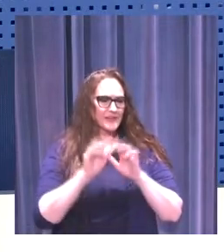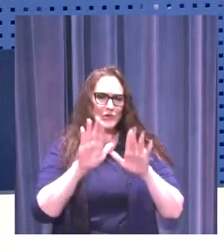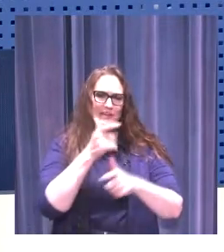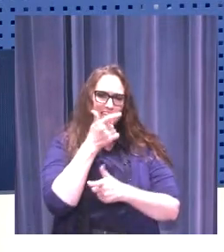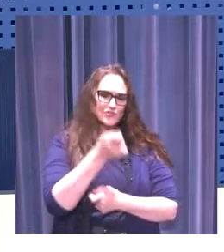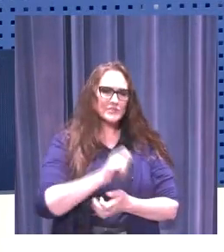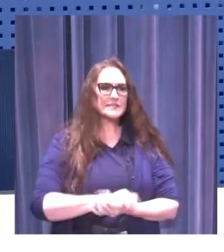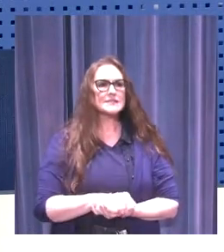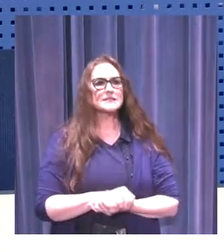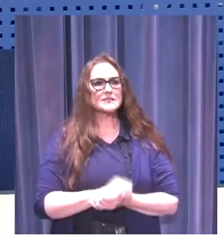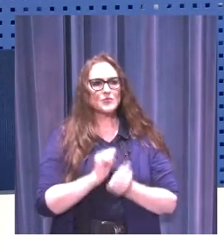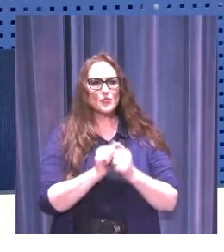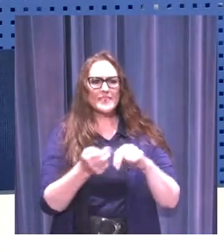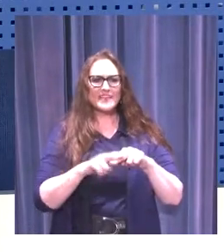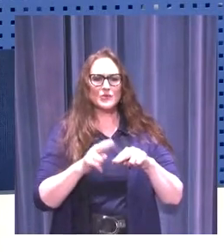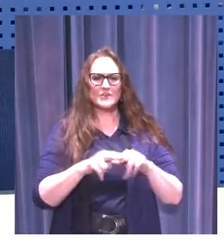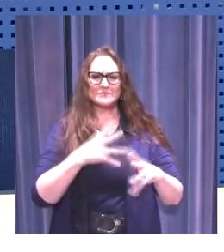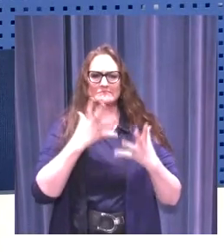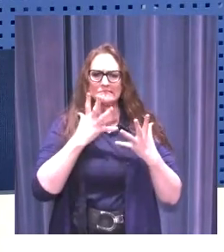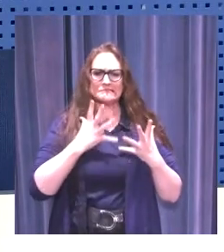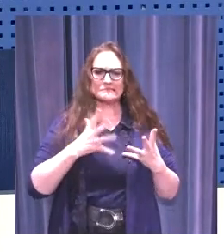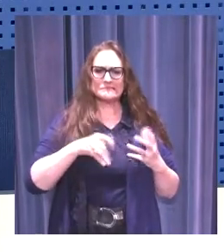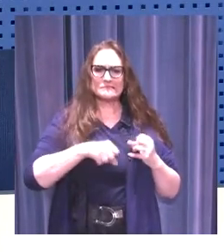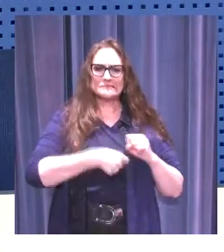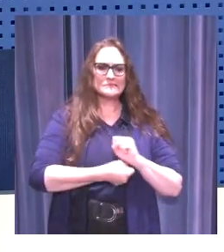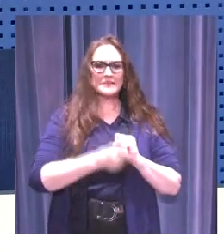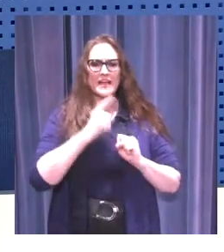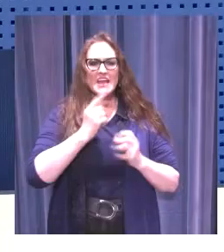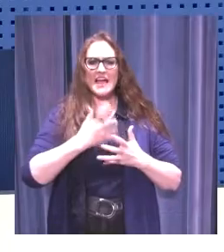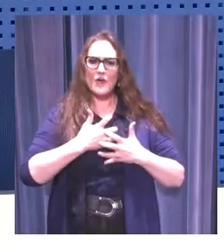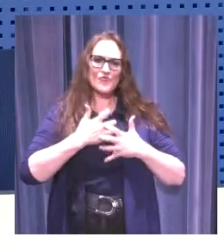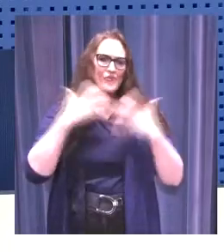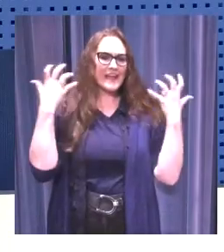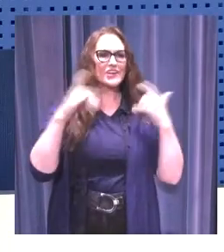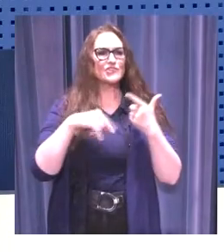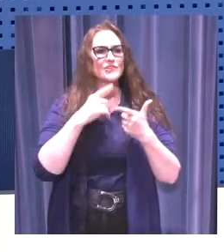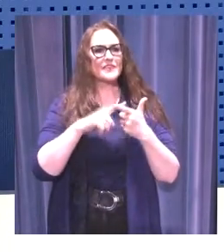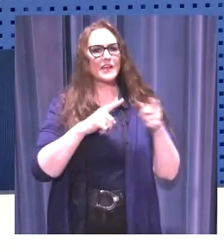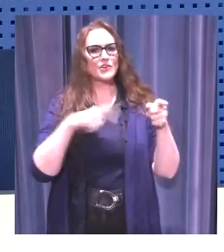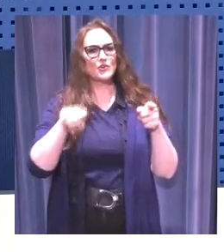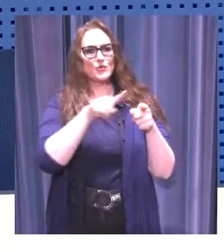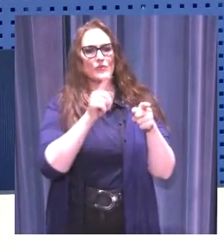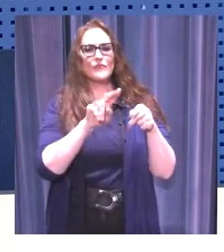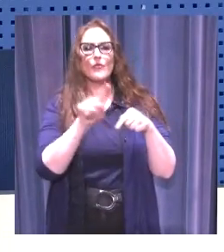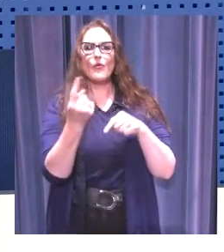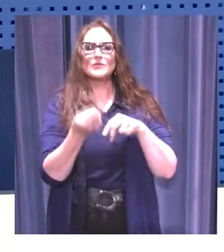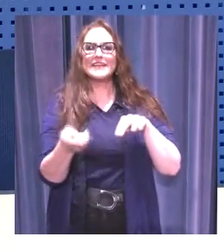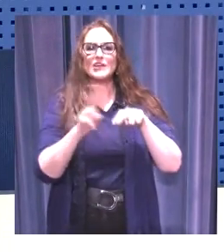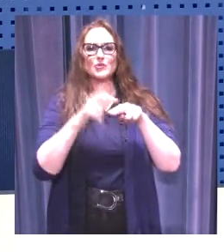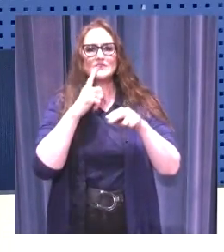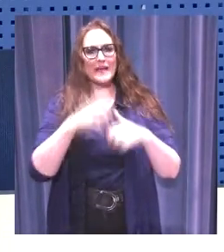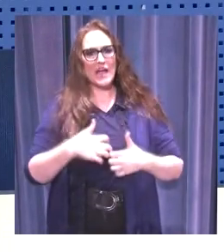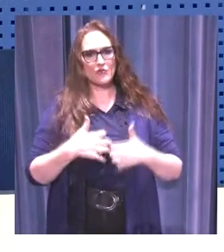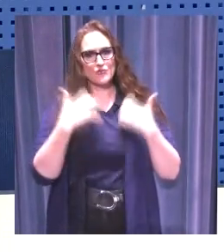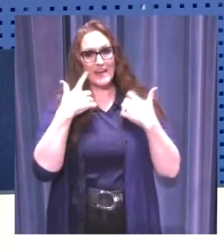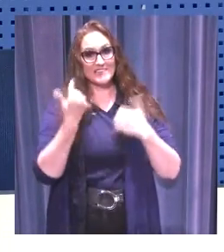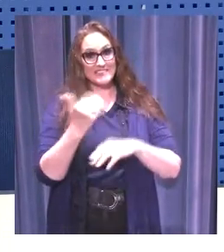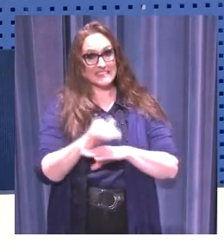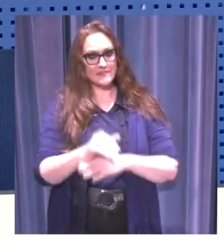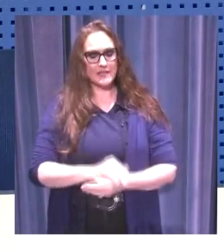interest, with increasing dismay, and then outrage, and you have only increased my outrage this